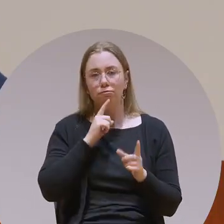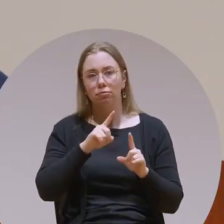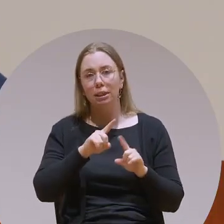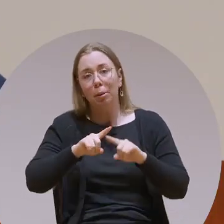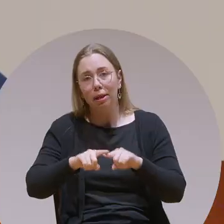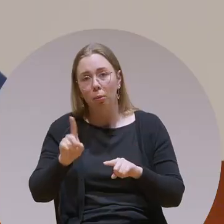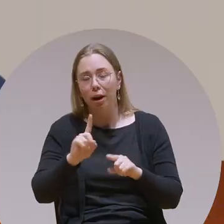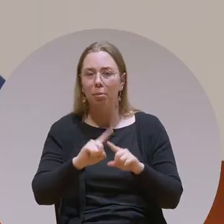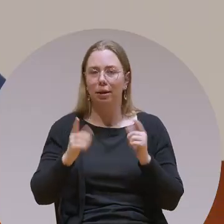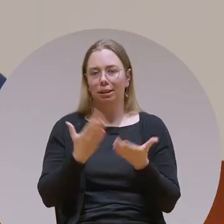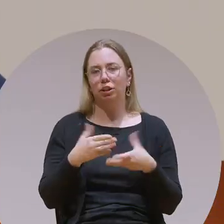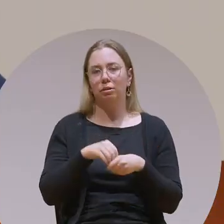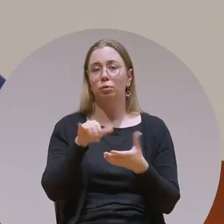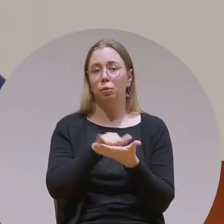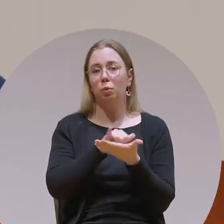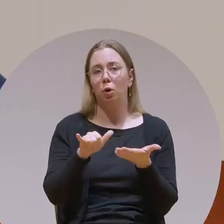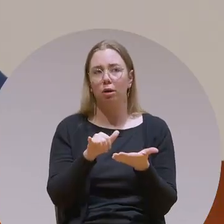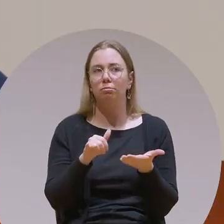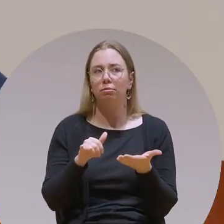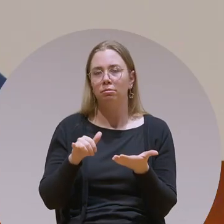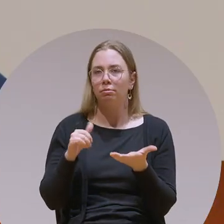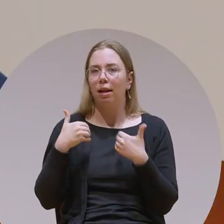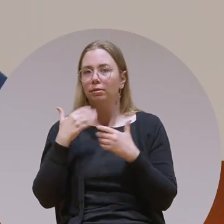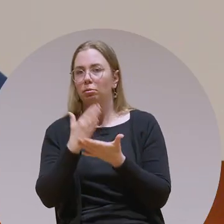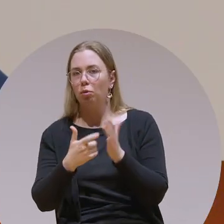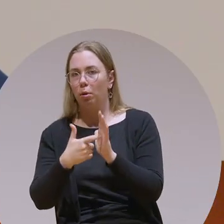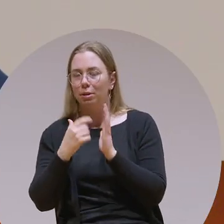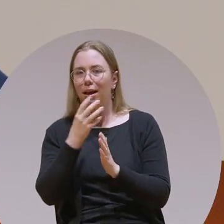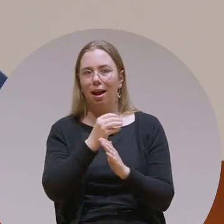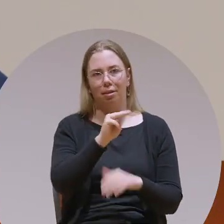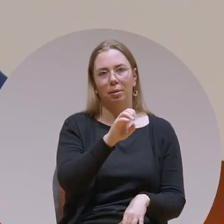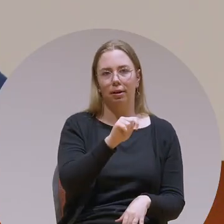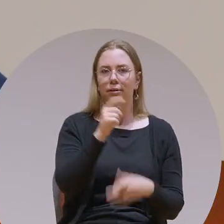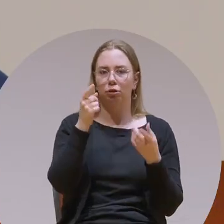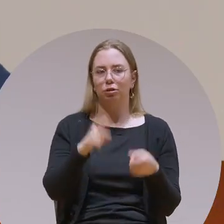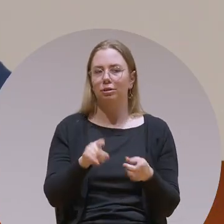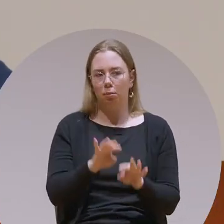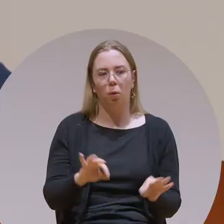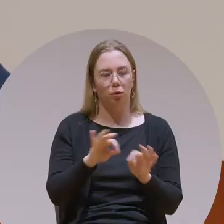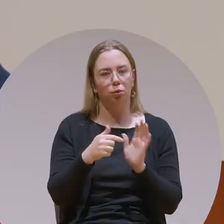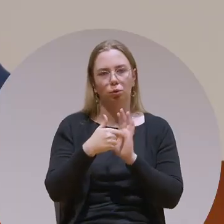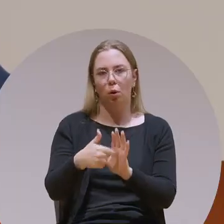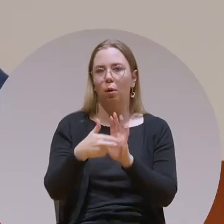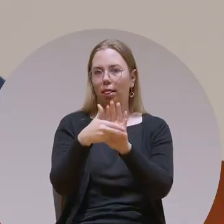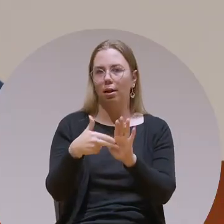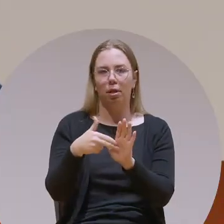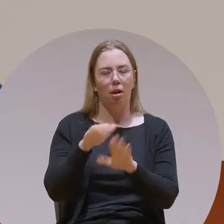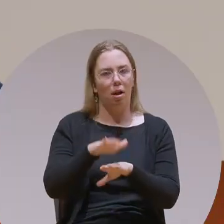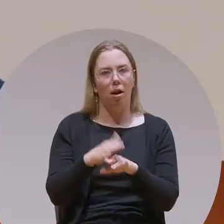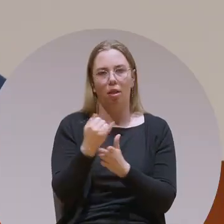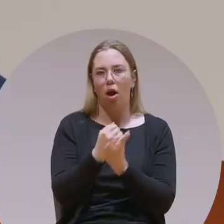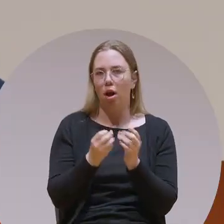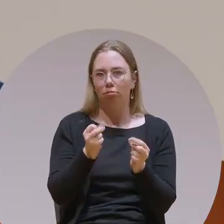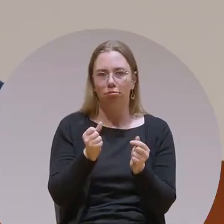it was important visitors to the museum would actually be confronted with a label on the artwork in real time. So I think we're the only state who has that